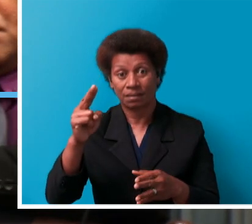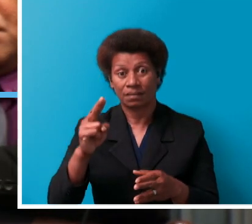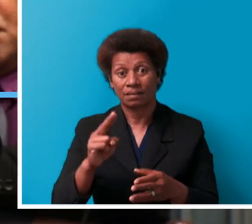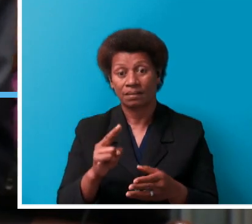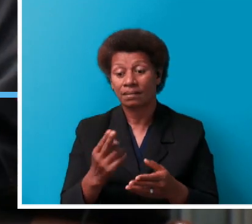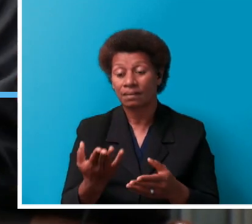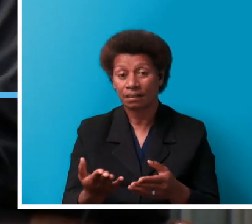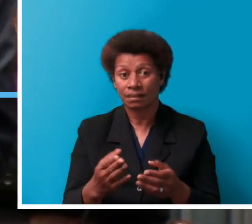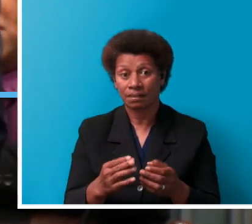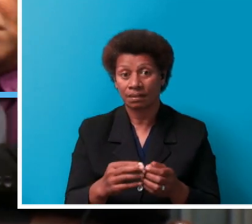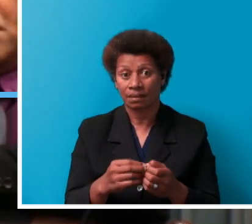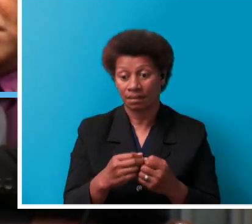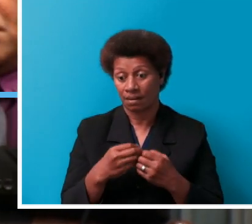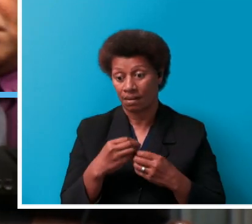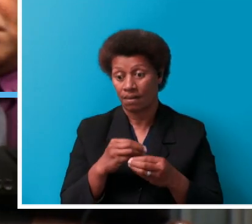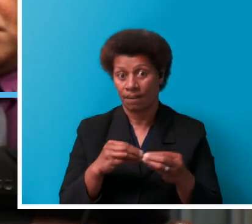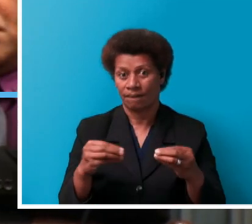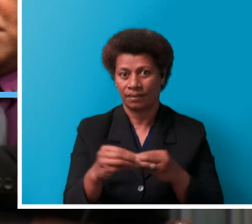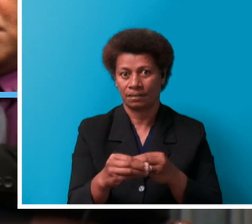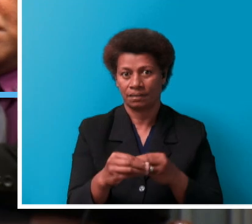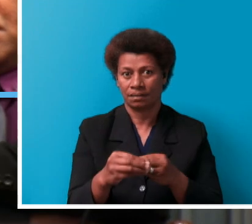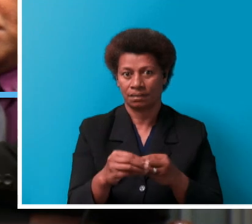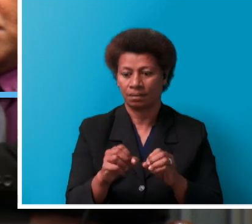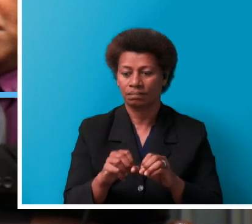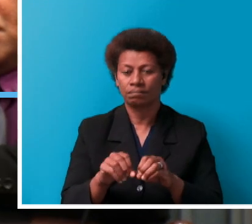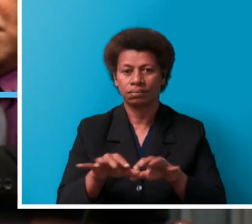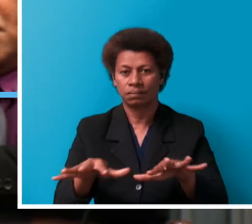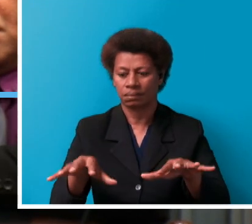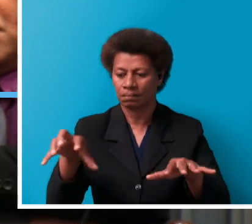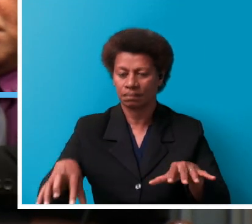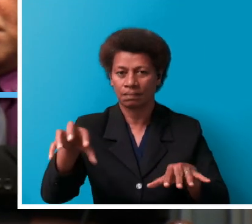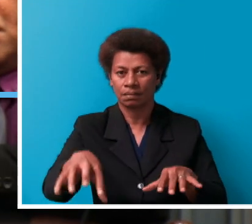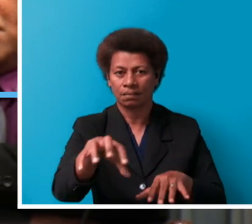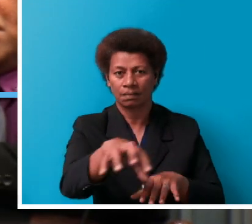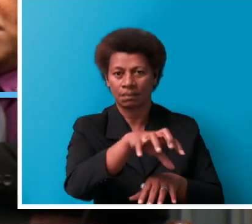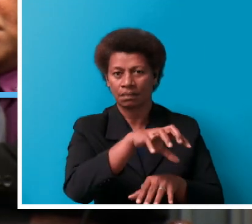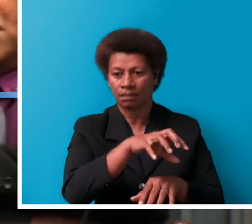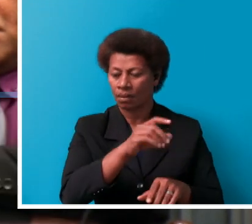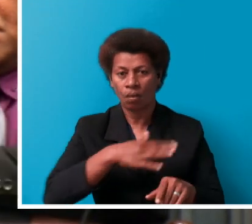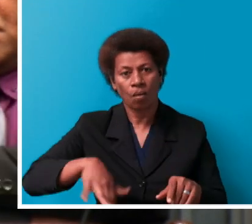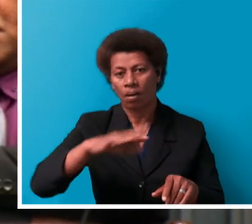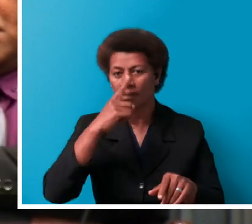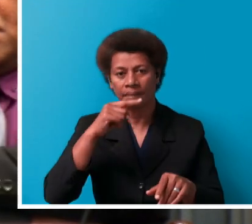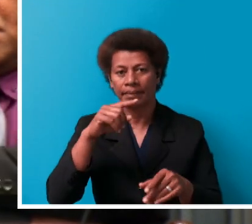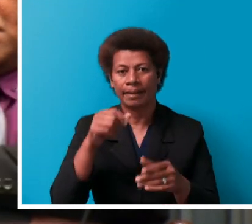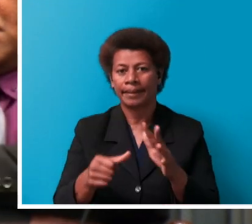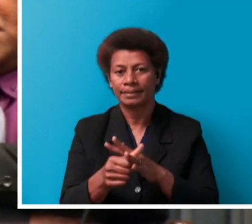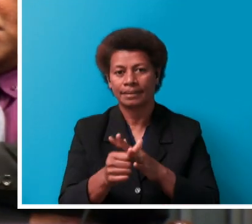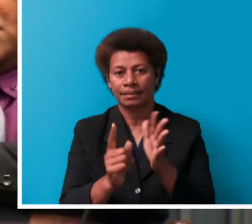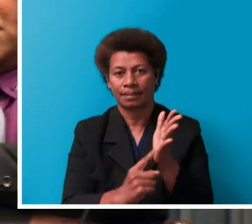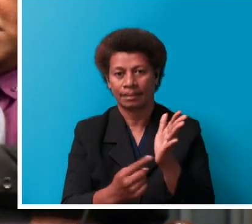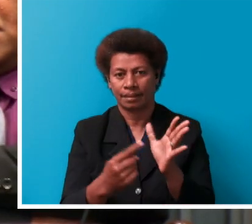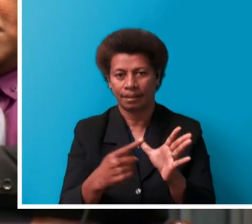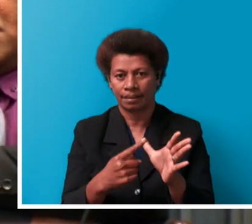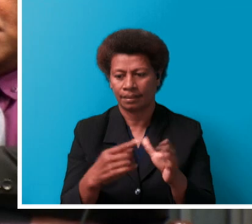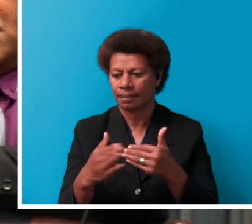nationwide expansion of its offices in ensuring the service are accessible to all Fijians, regardless of